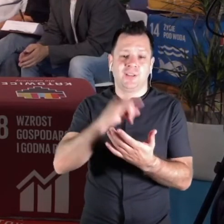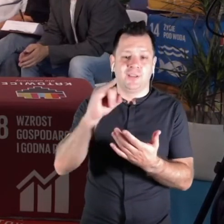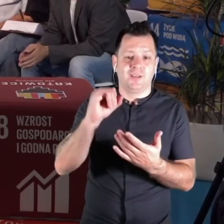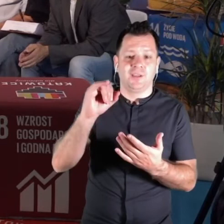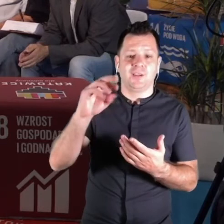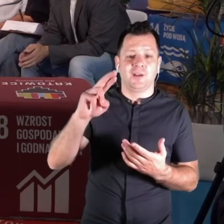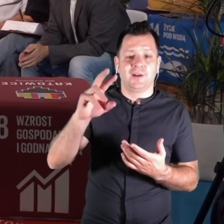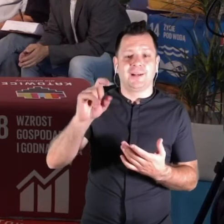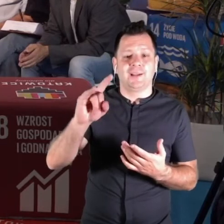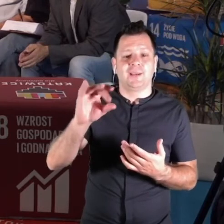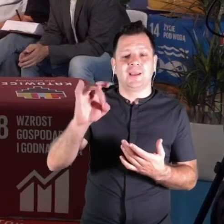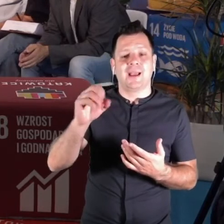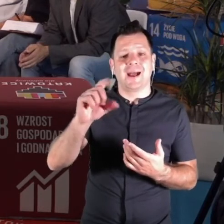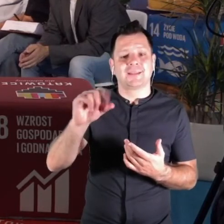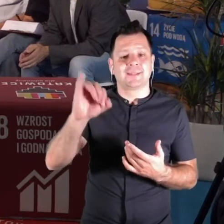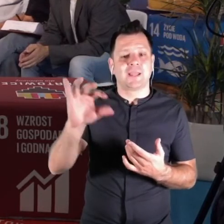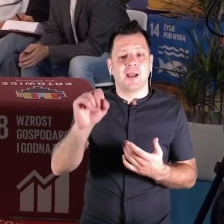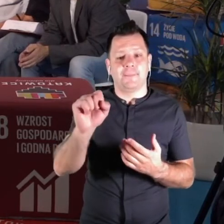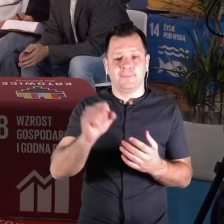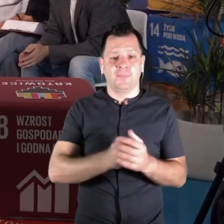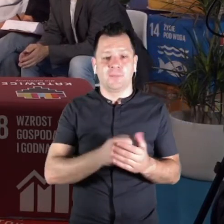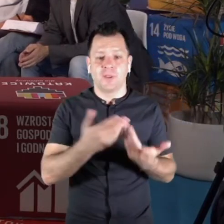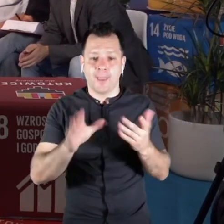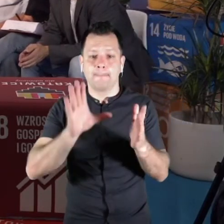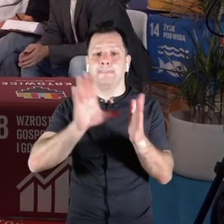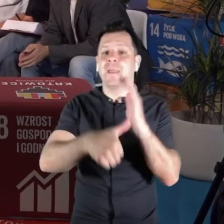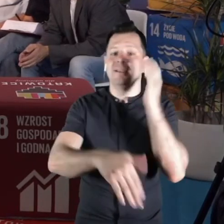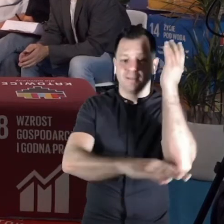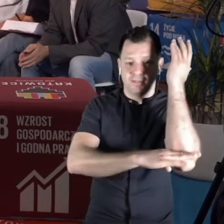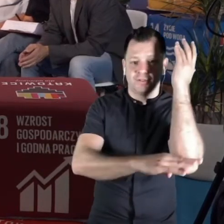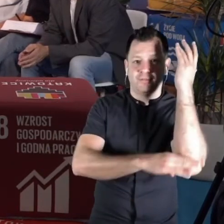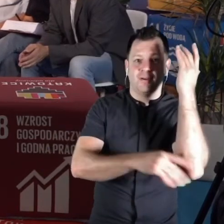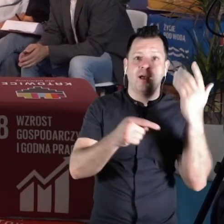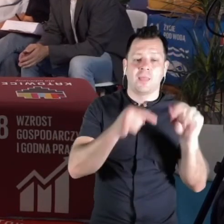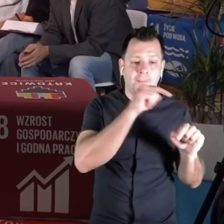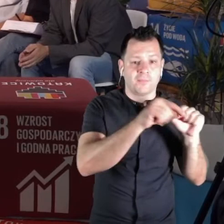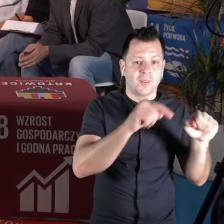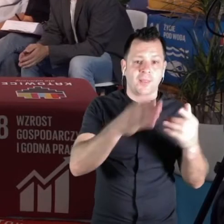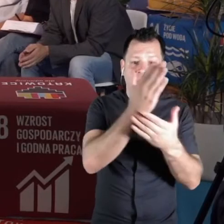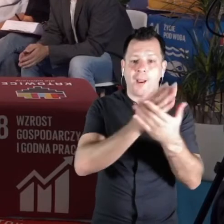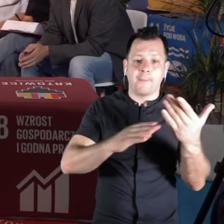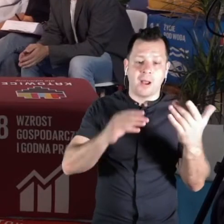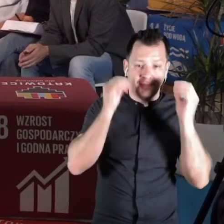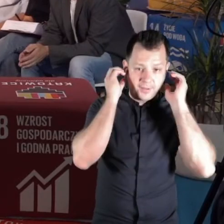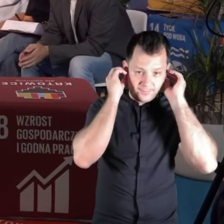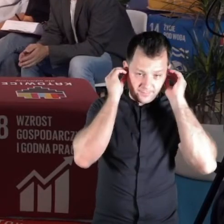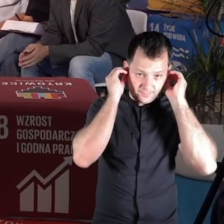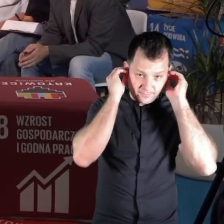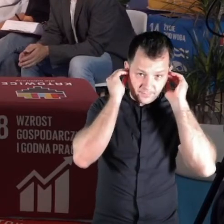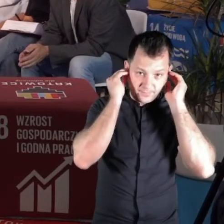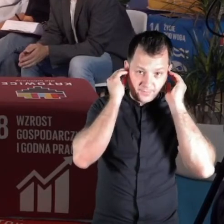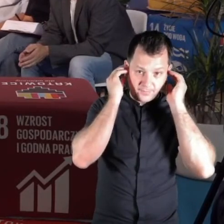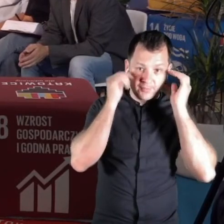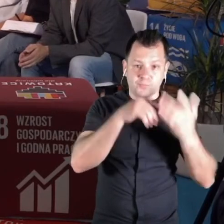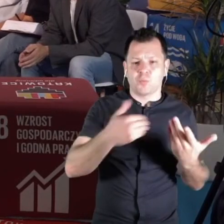all the city trees of Berlin in this map, and you can kind of say when you are you can kind of adopt a tree,